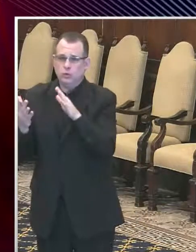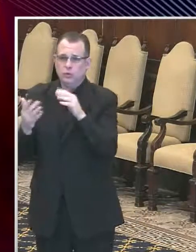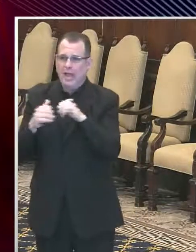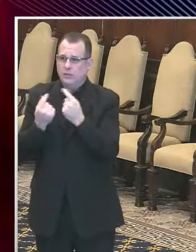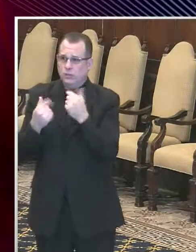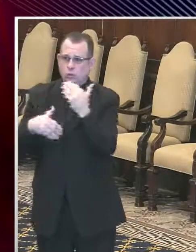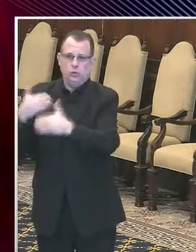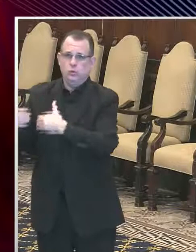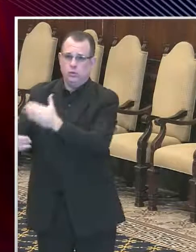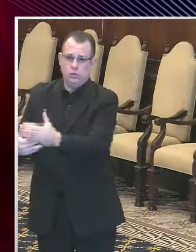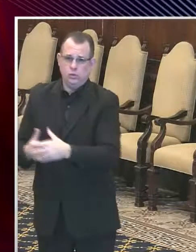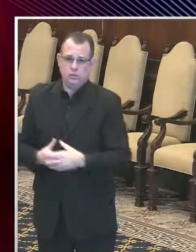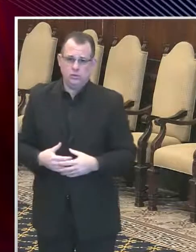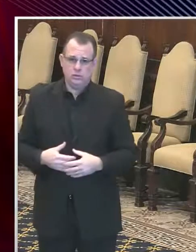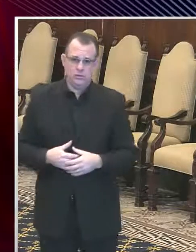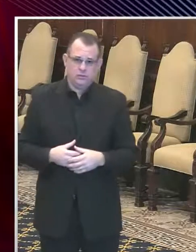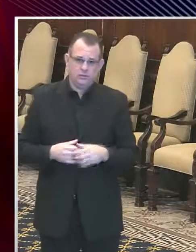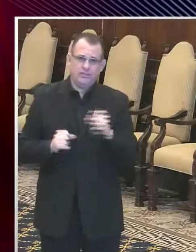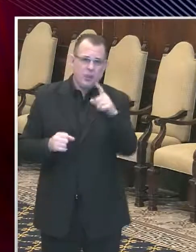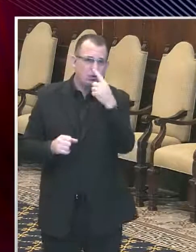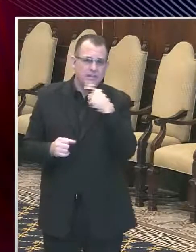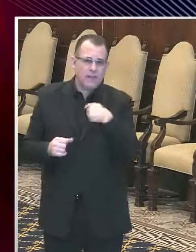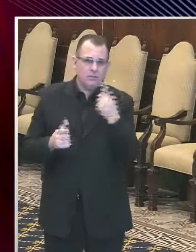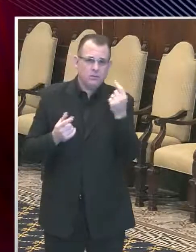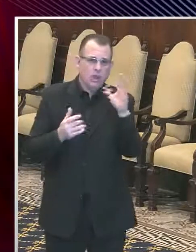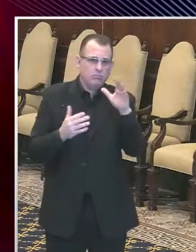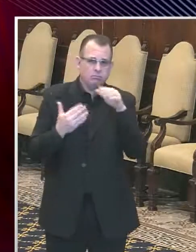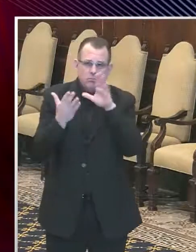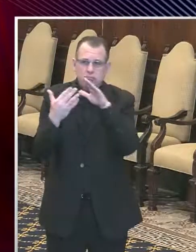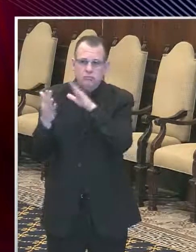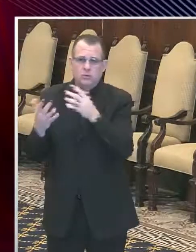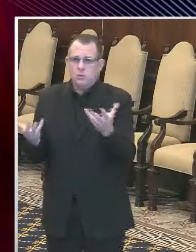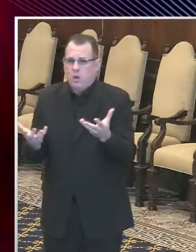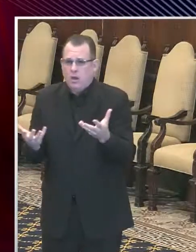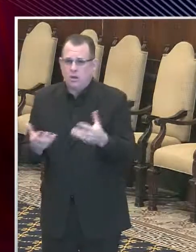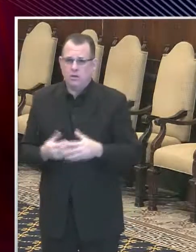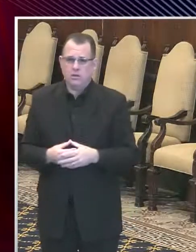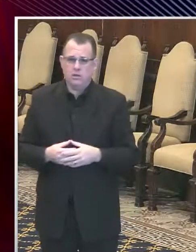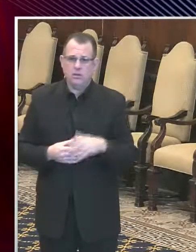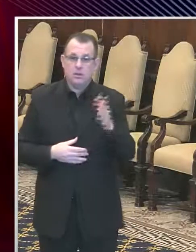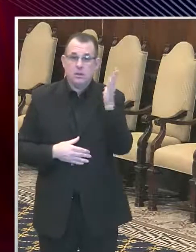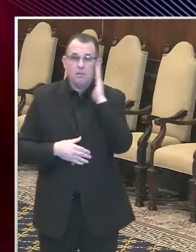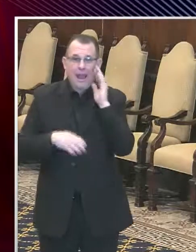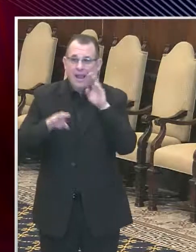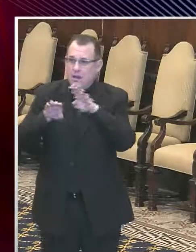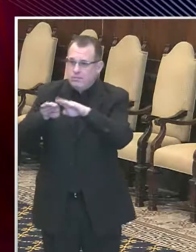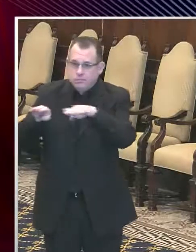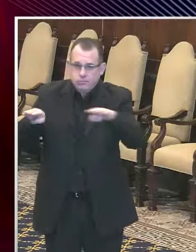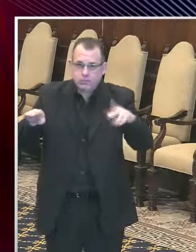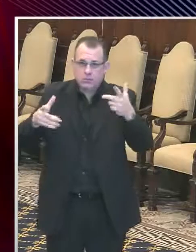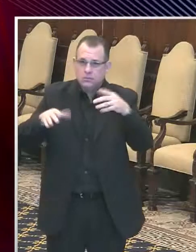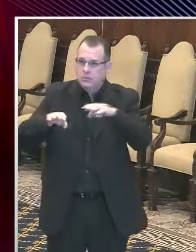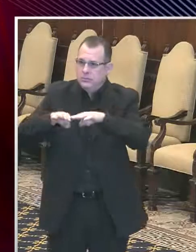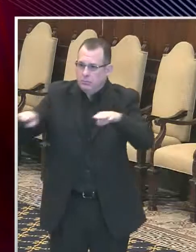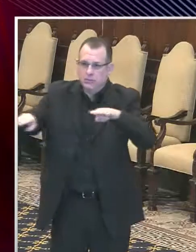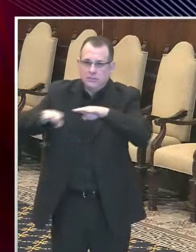me what they are? Again, pushing beds apart from each other